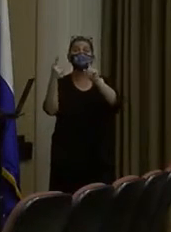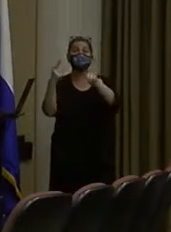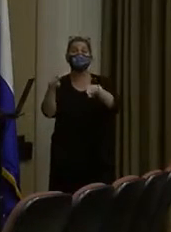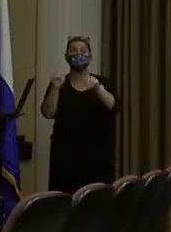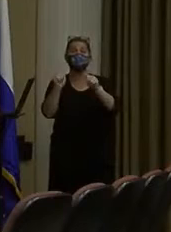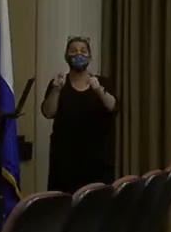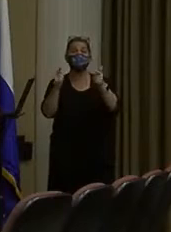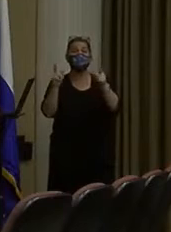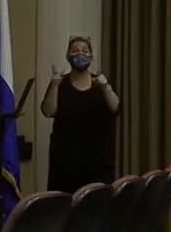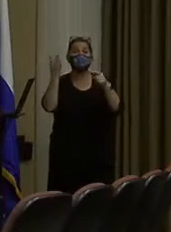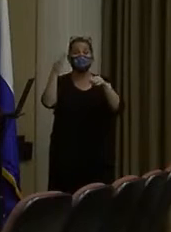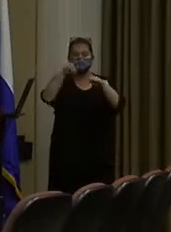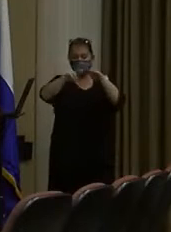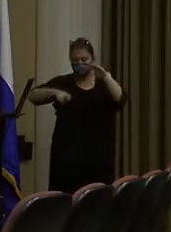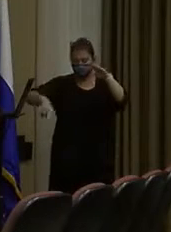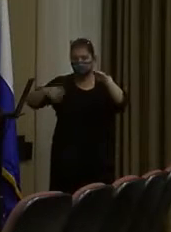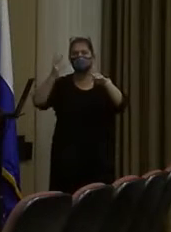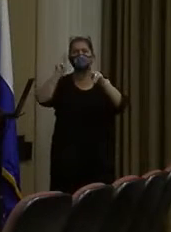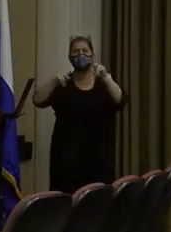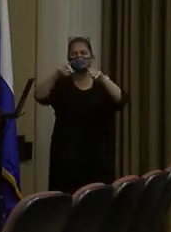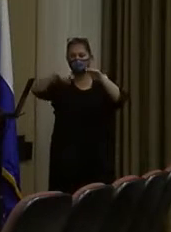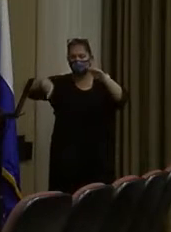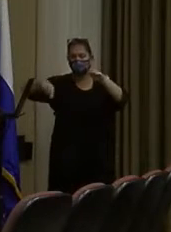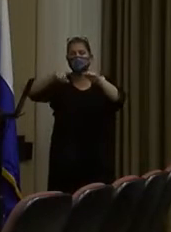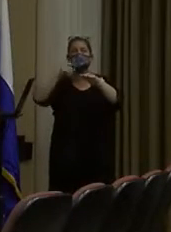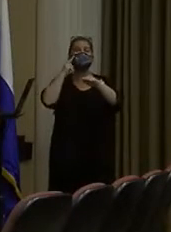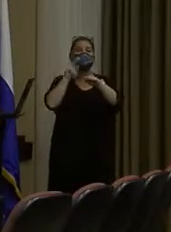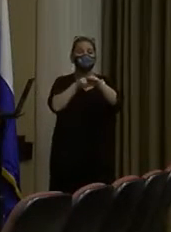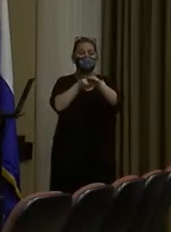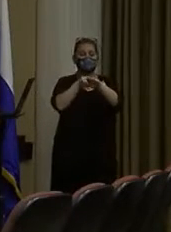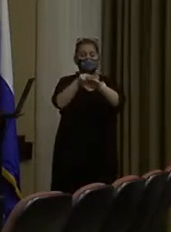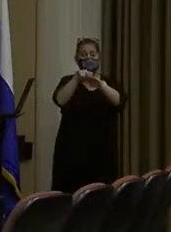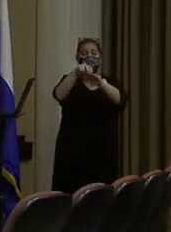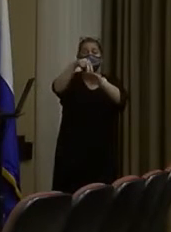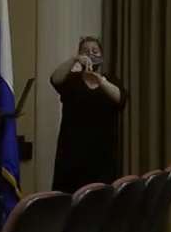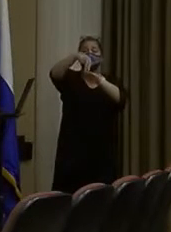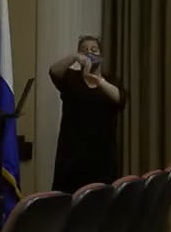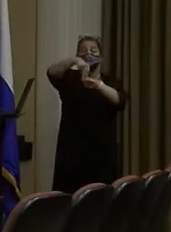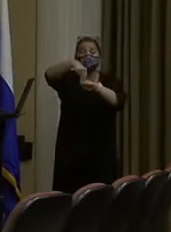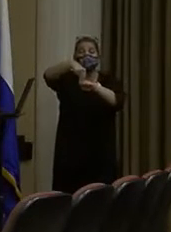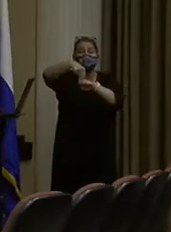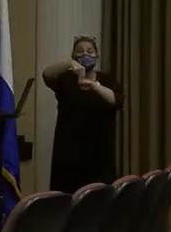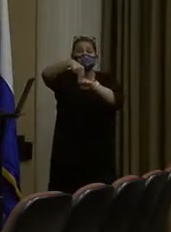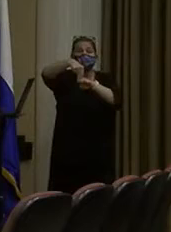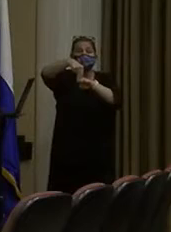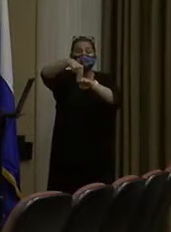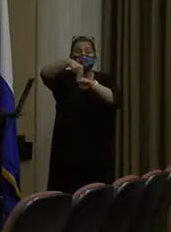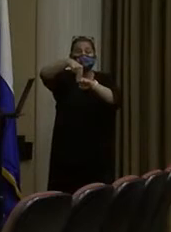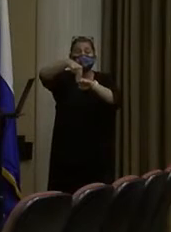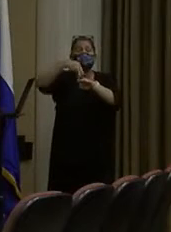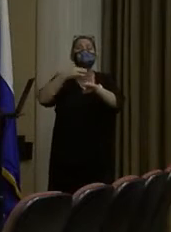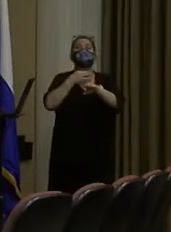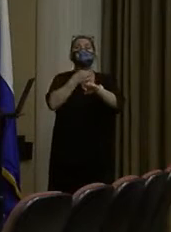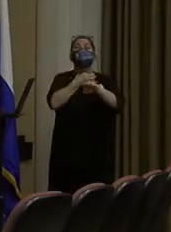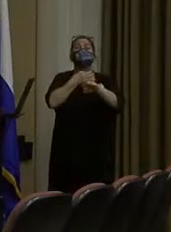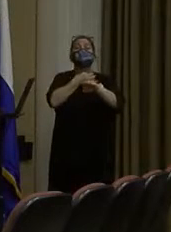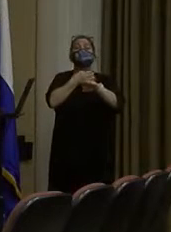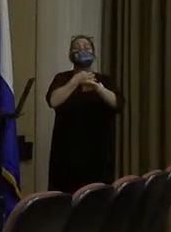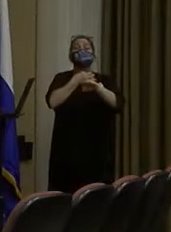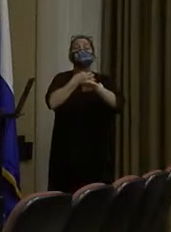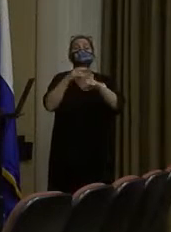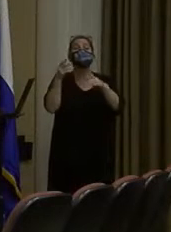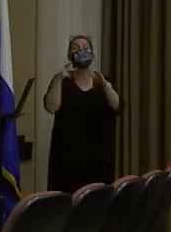all along. We see folks who've been going right to the edge of the cliff. You heard curiosity kill the cat,